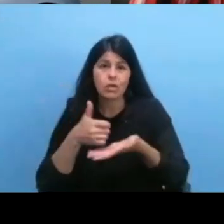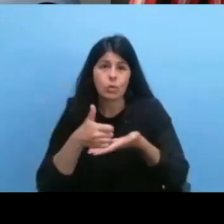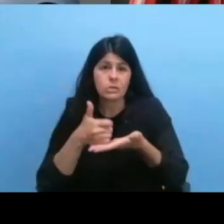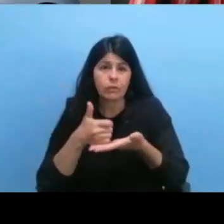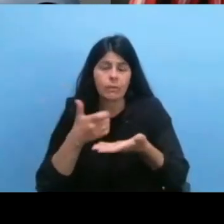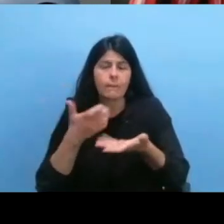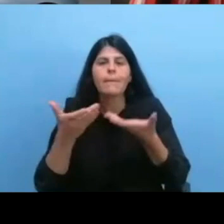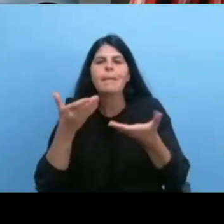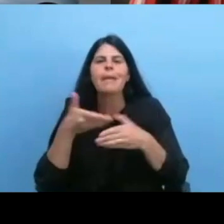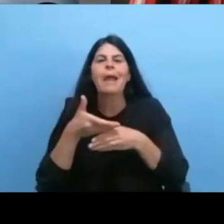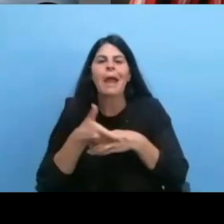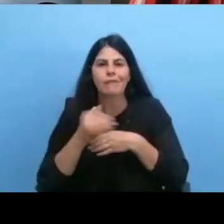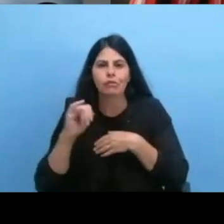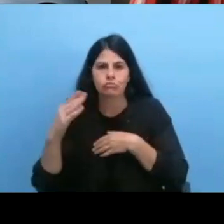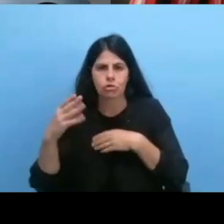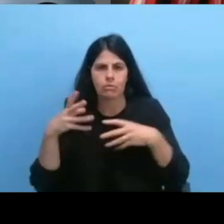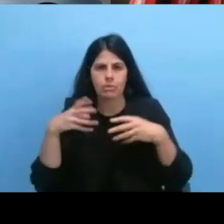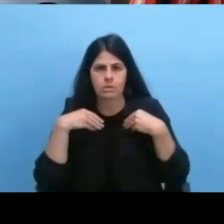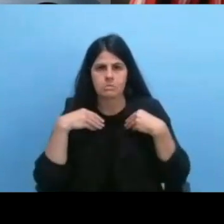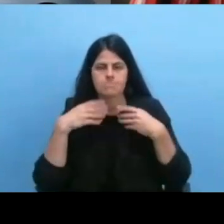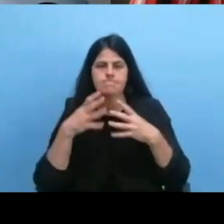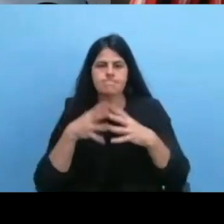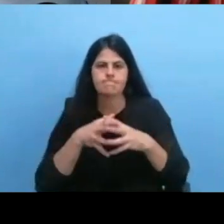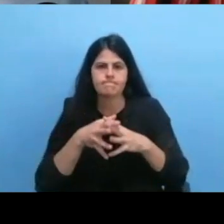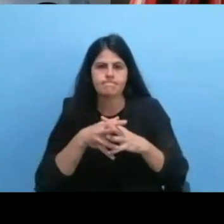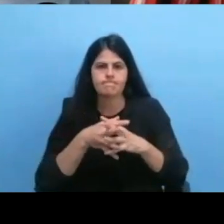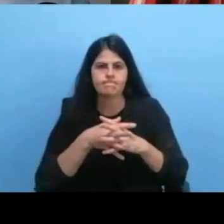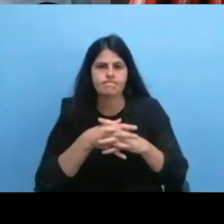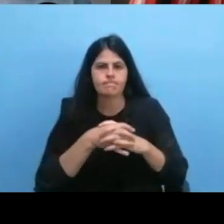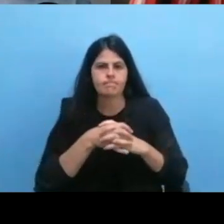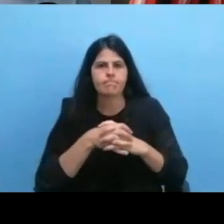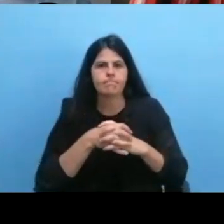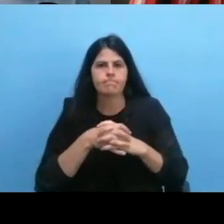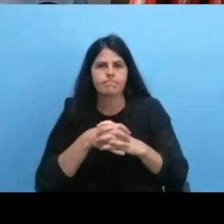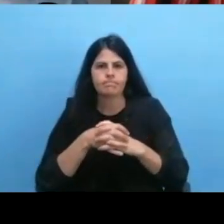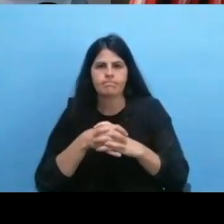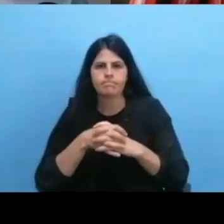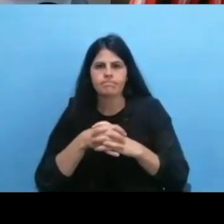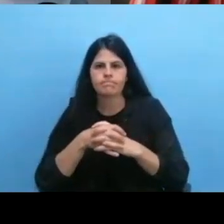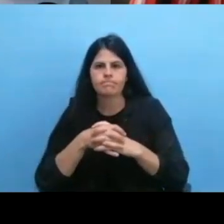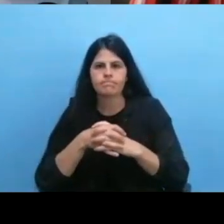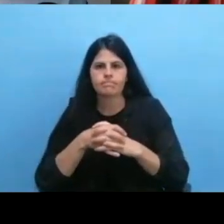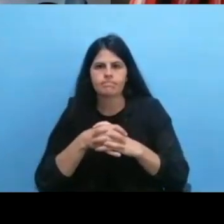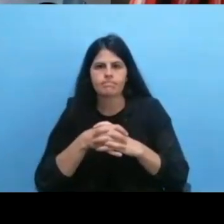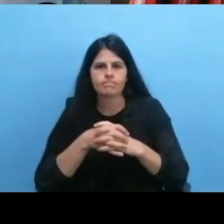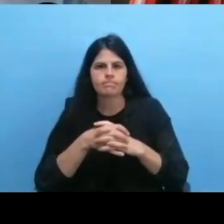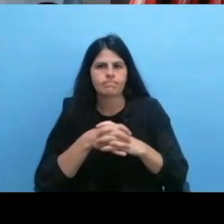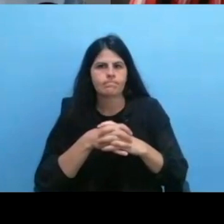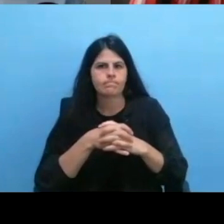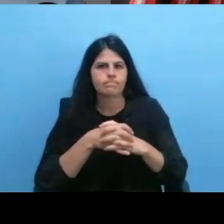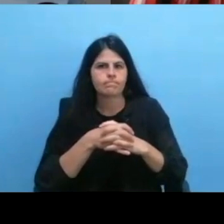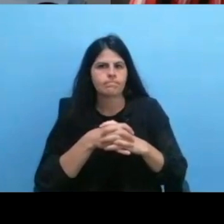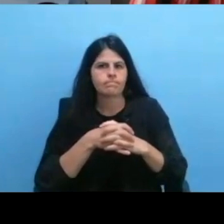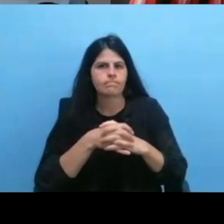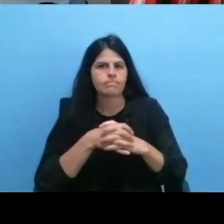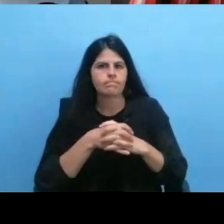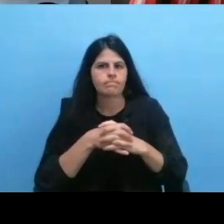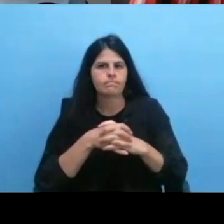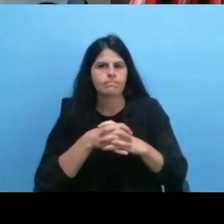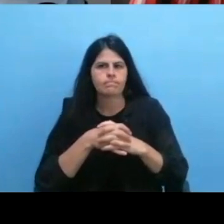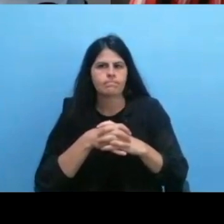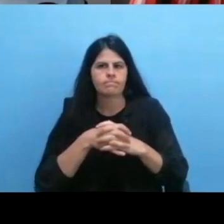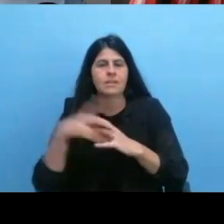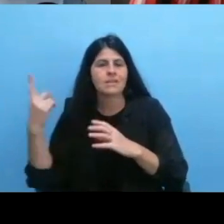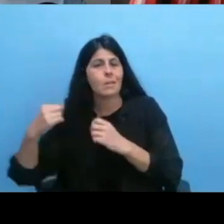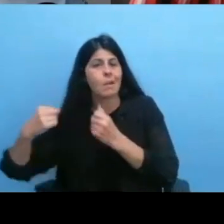accepted. And I'm getting a shout out in our chat that is